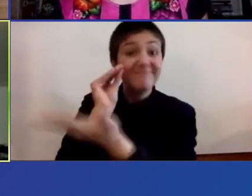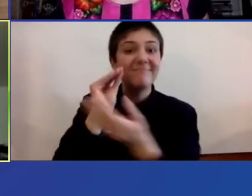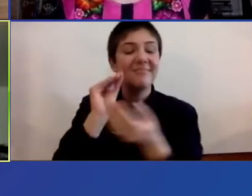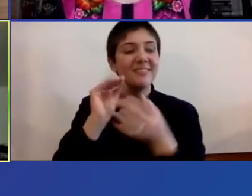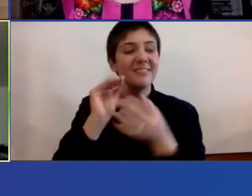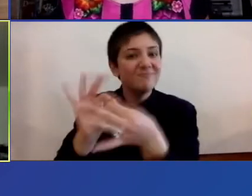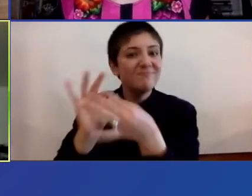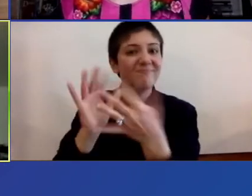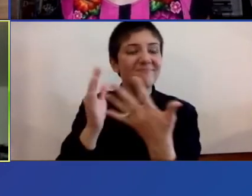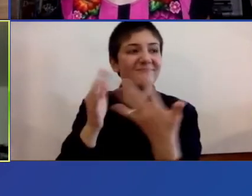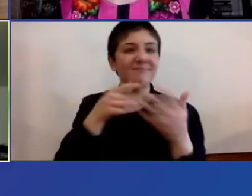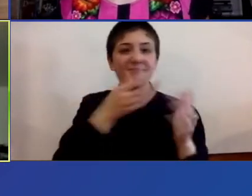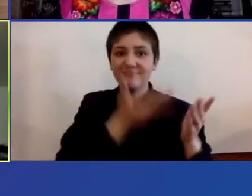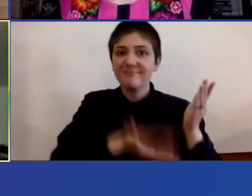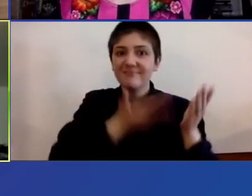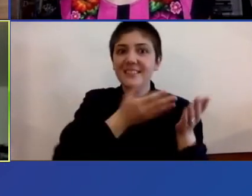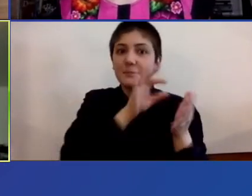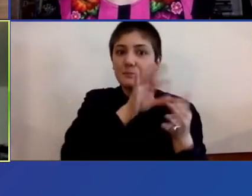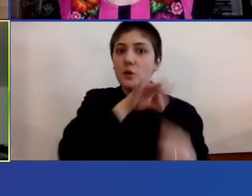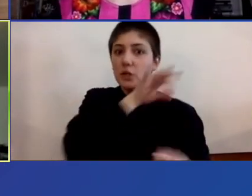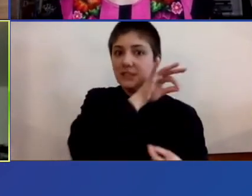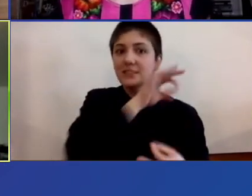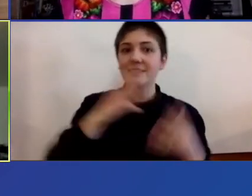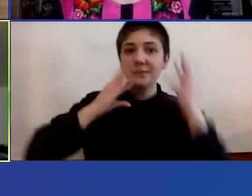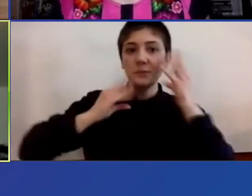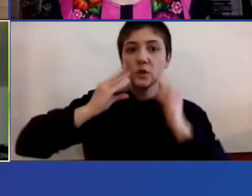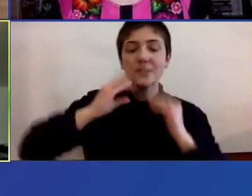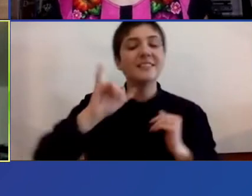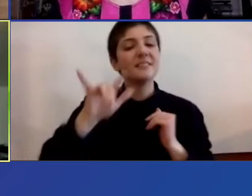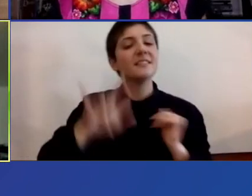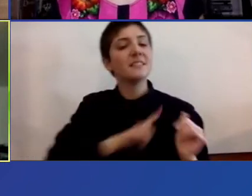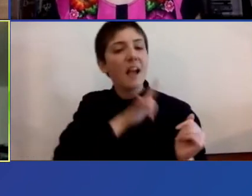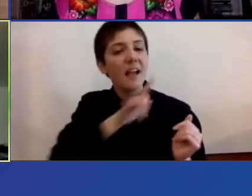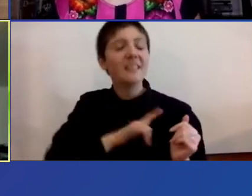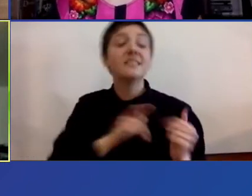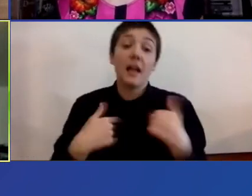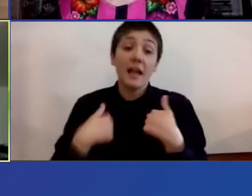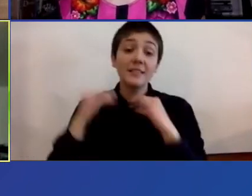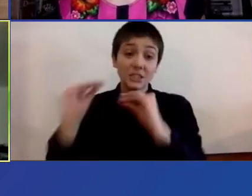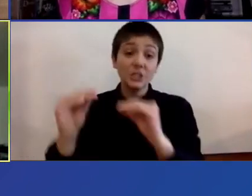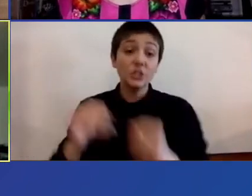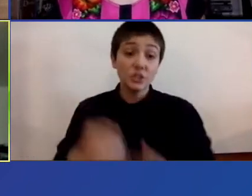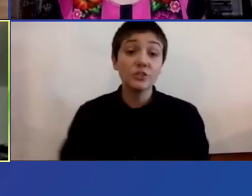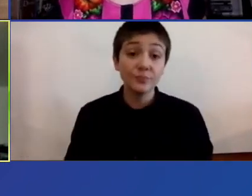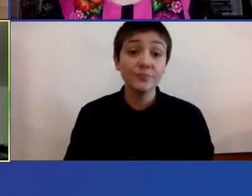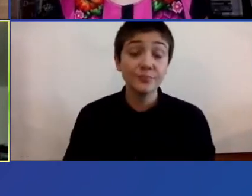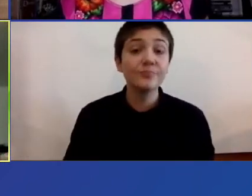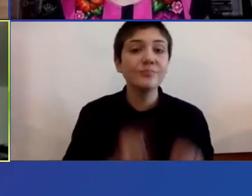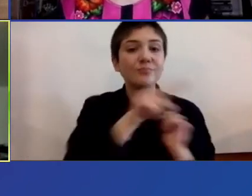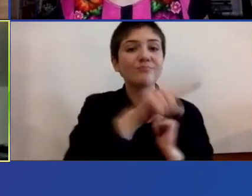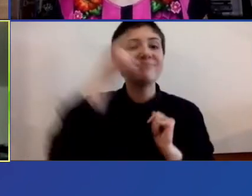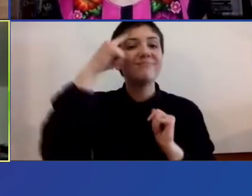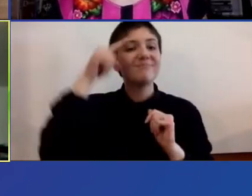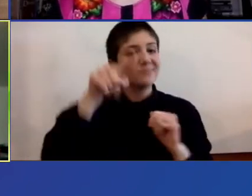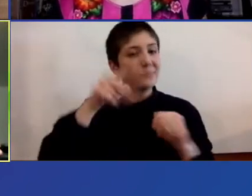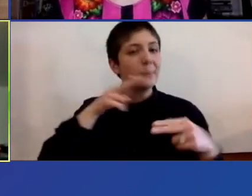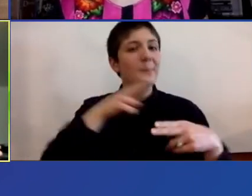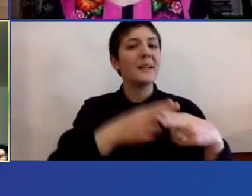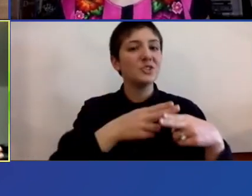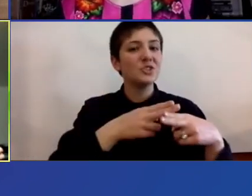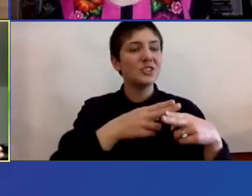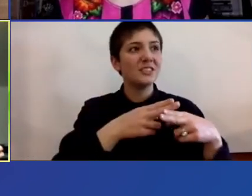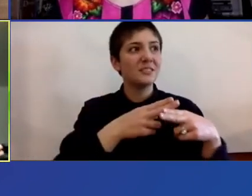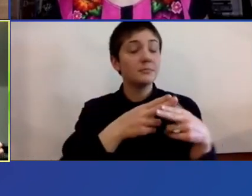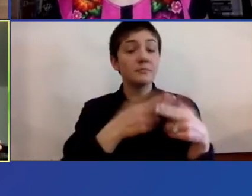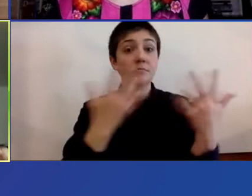the dance styles, that I teach. And, as you bring up, by virtue of the fact that